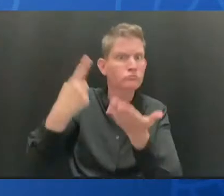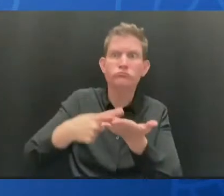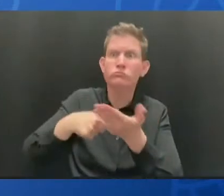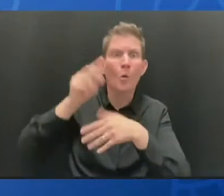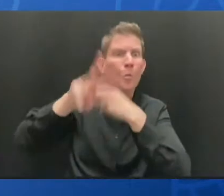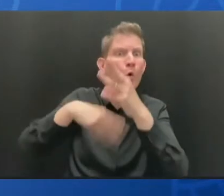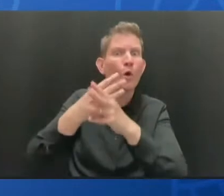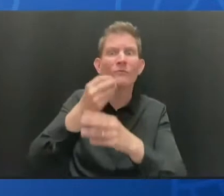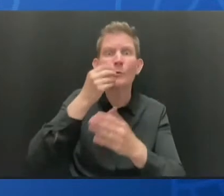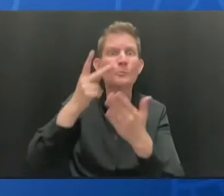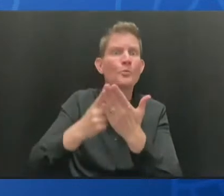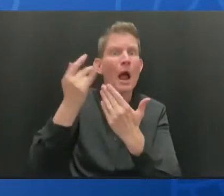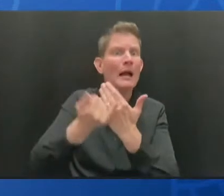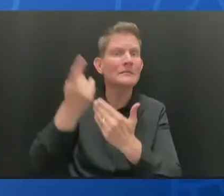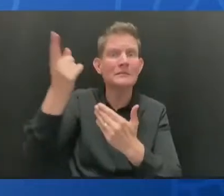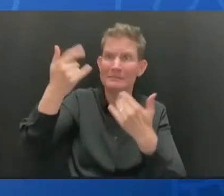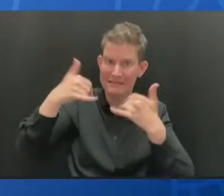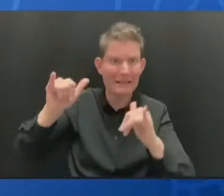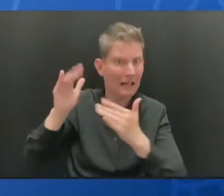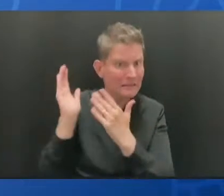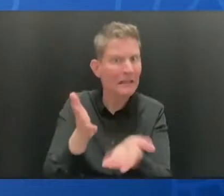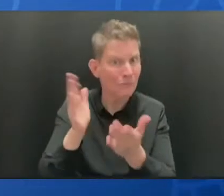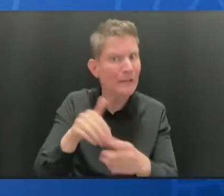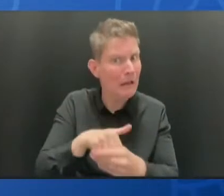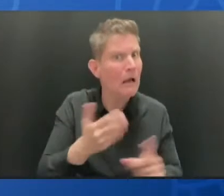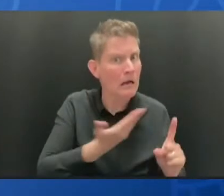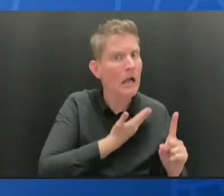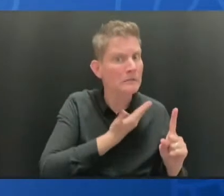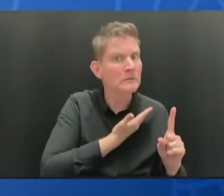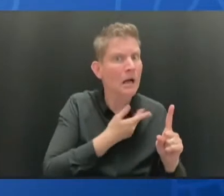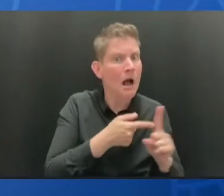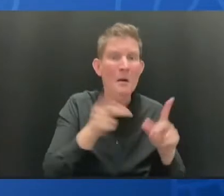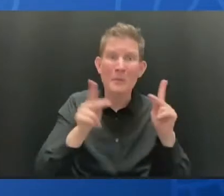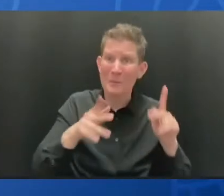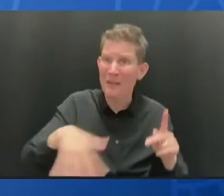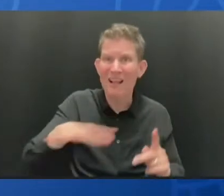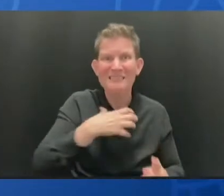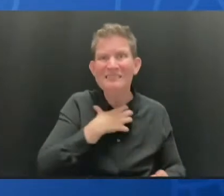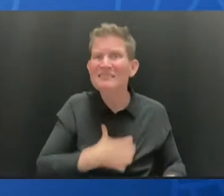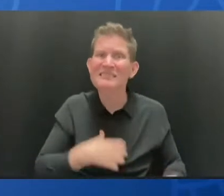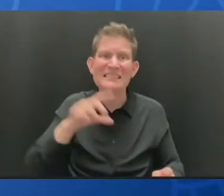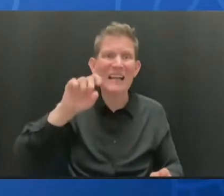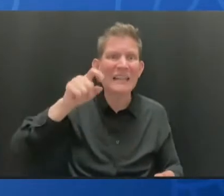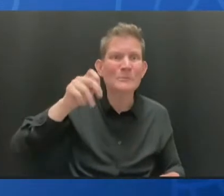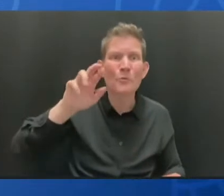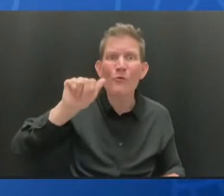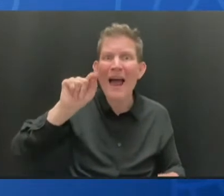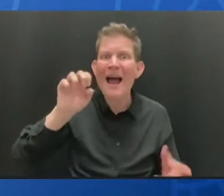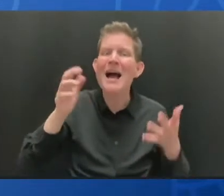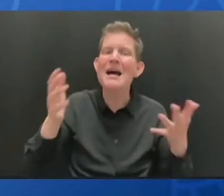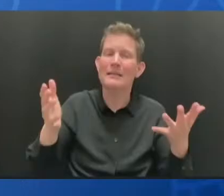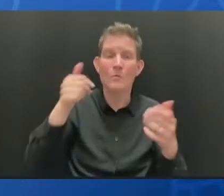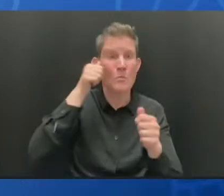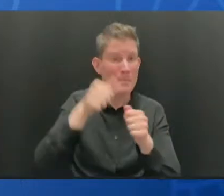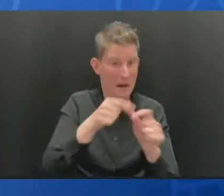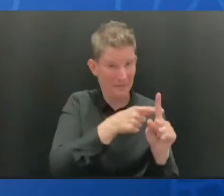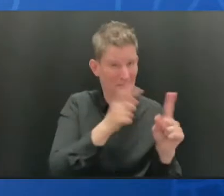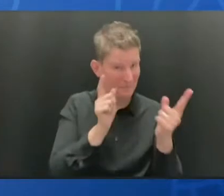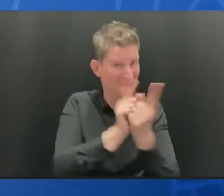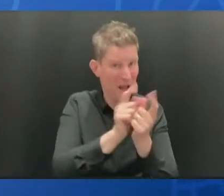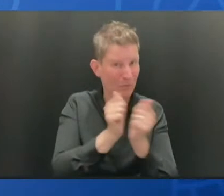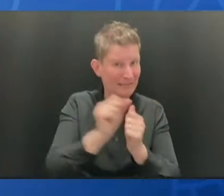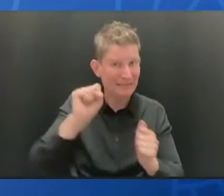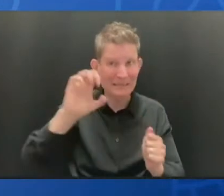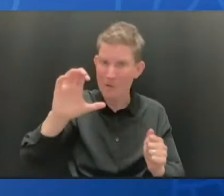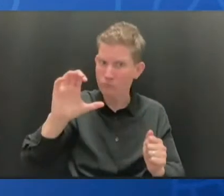people have been desperate. No one had, she had met with, as you know, the secretary. She said she welcomed that, was grateful for it, that the Rubio